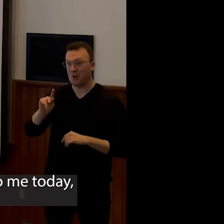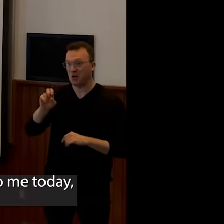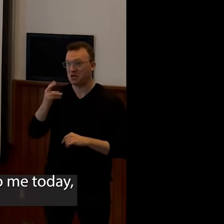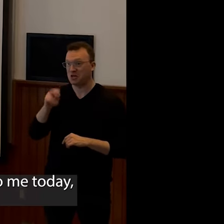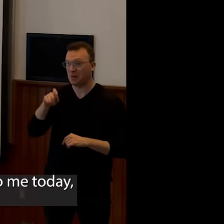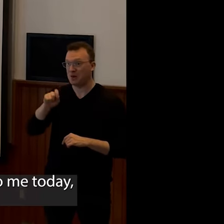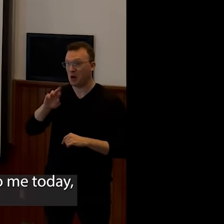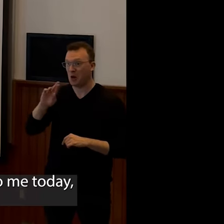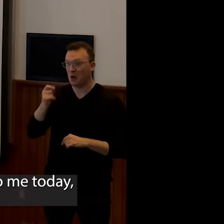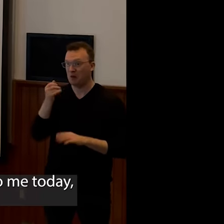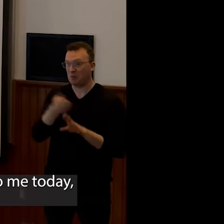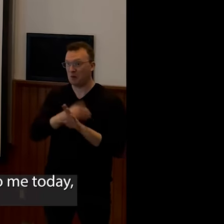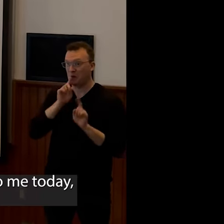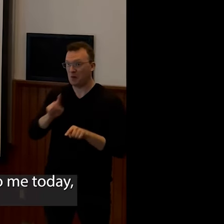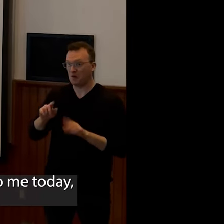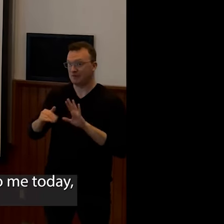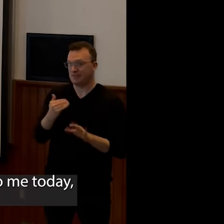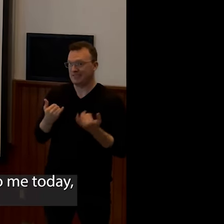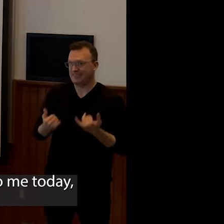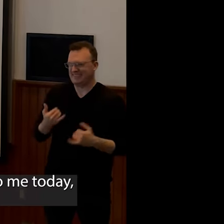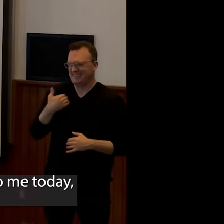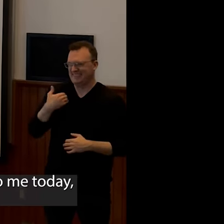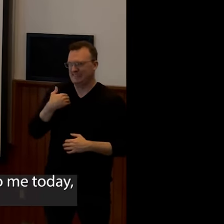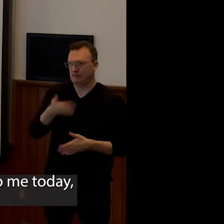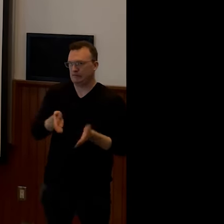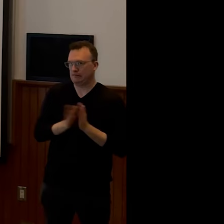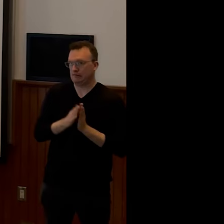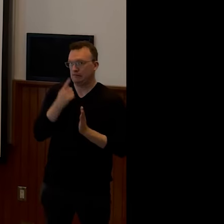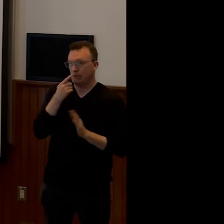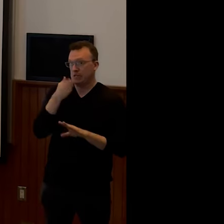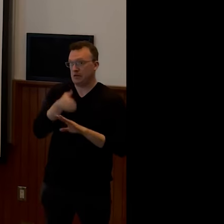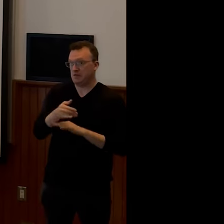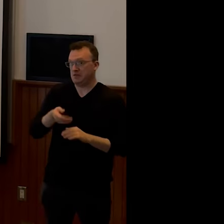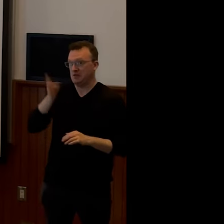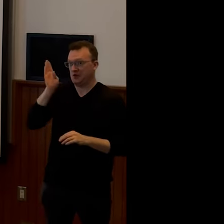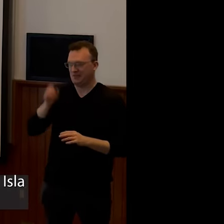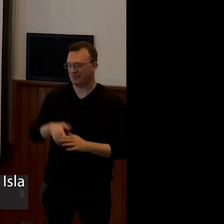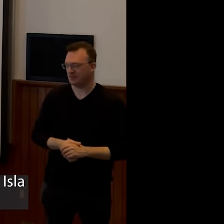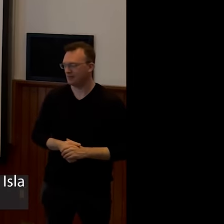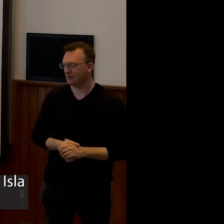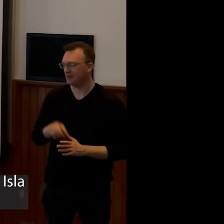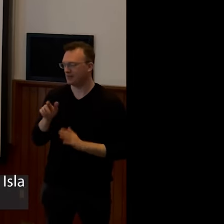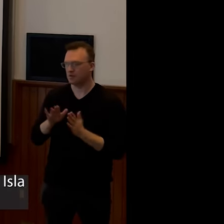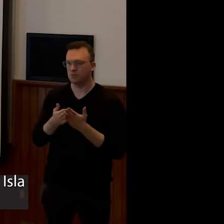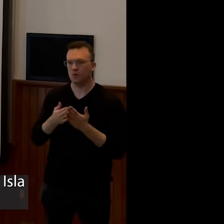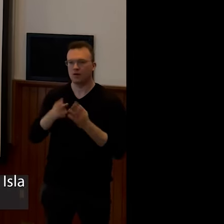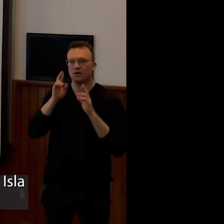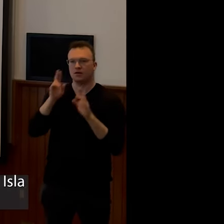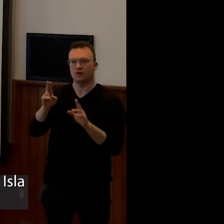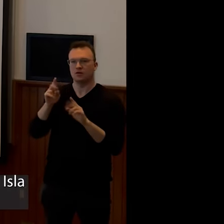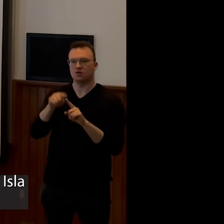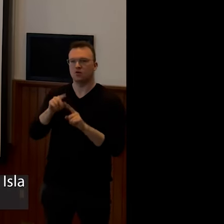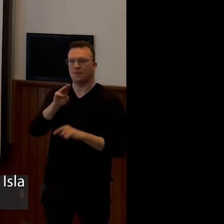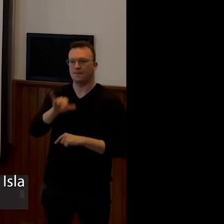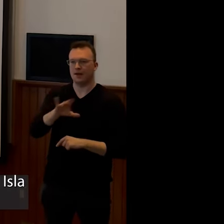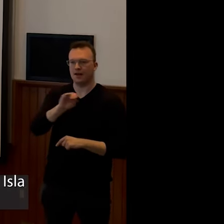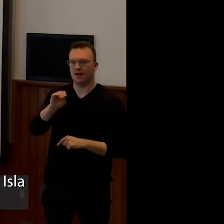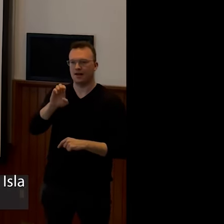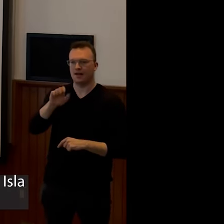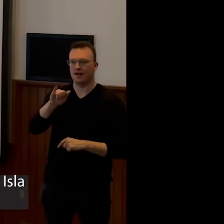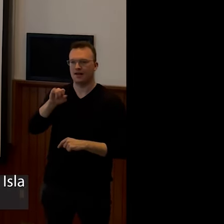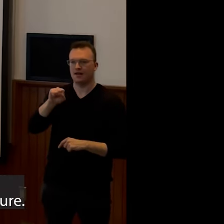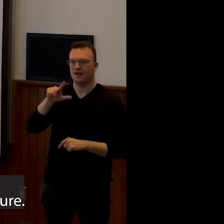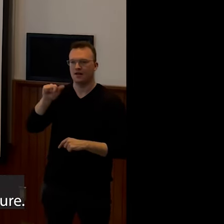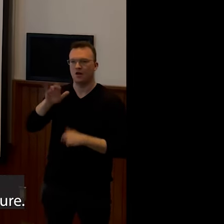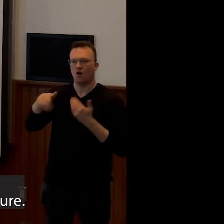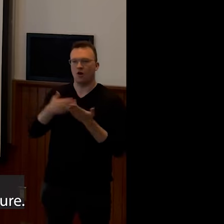want to pre-order, email it to me today. I asked them for this talk. This book is dedicated to May and Islot and all my